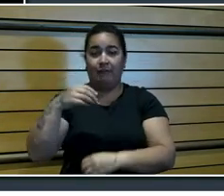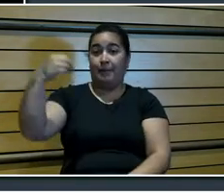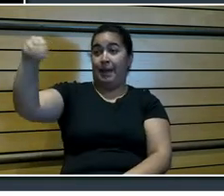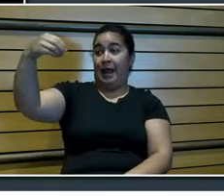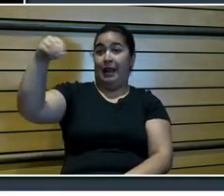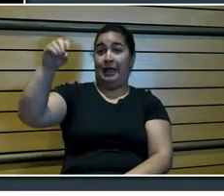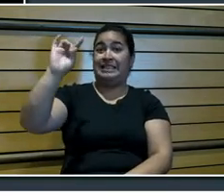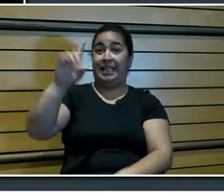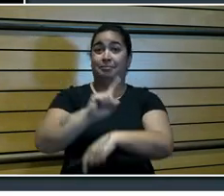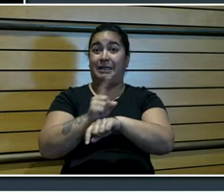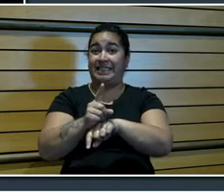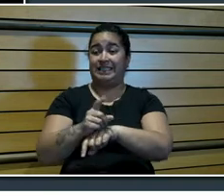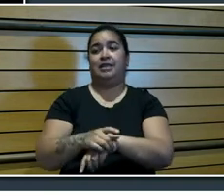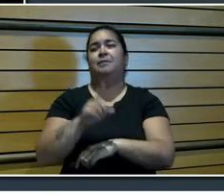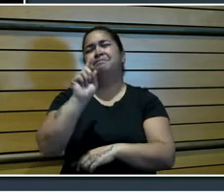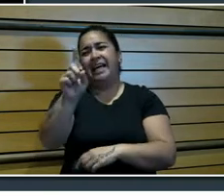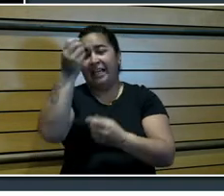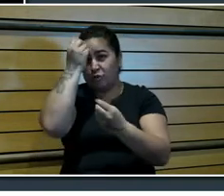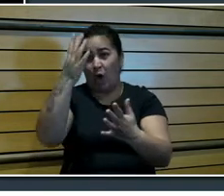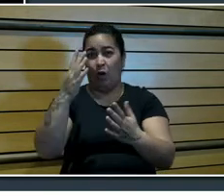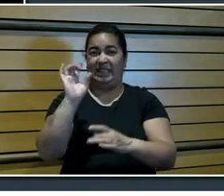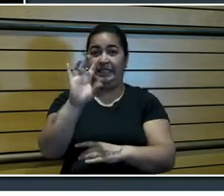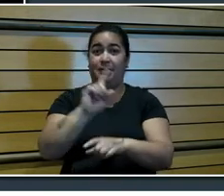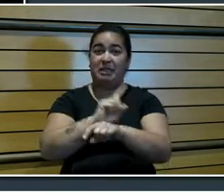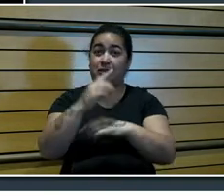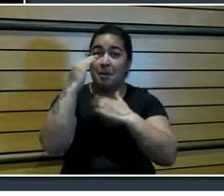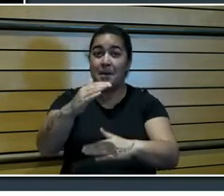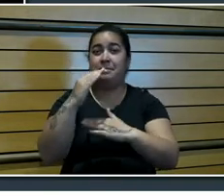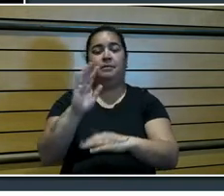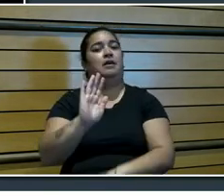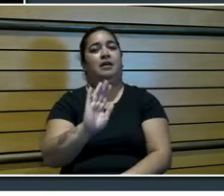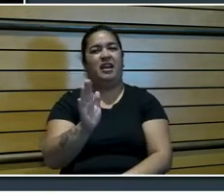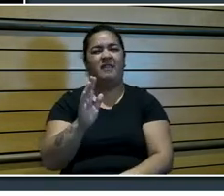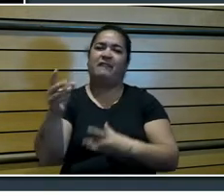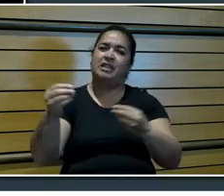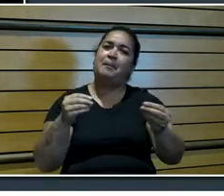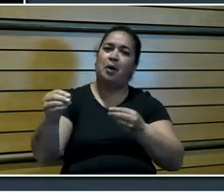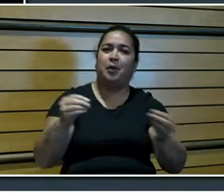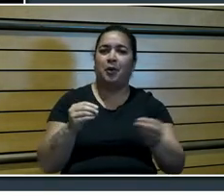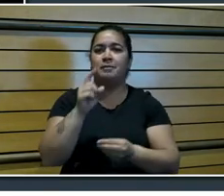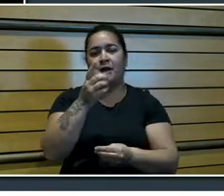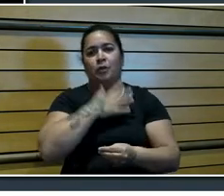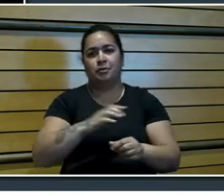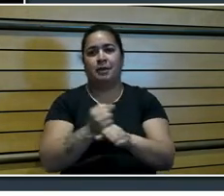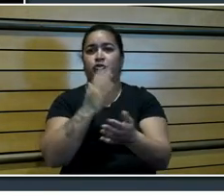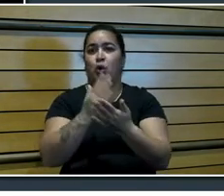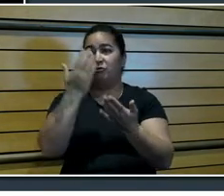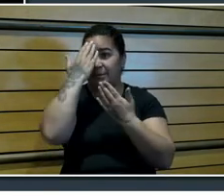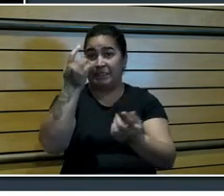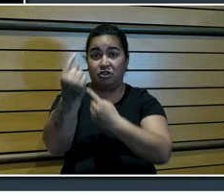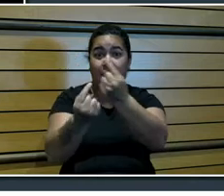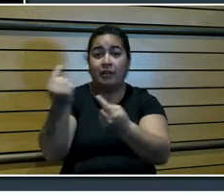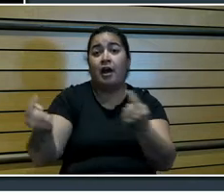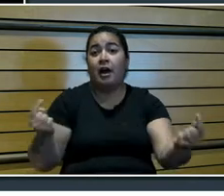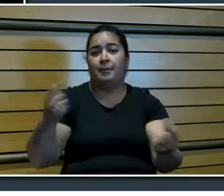we are pretty flexible with our times, and really it is just about being respectful, knowing that there's a group of you that we